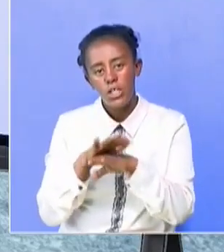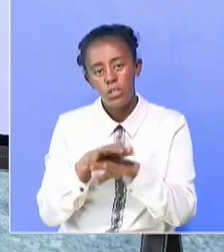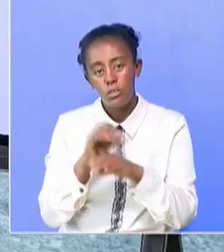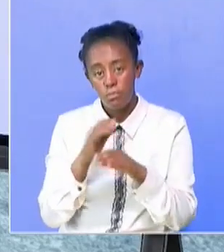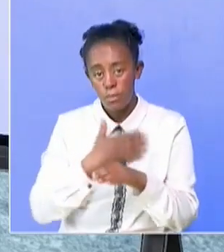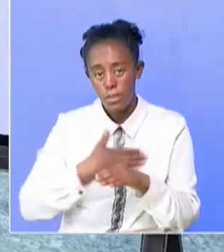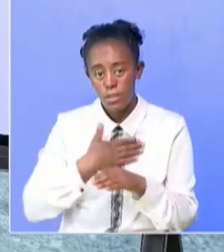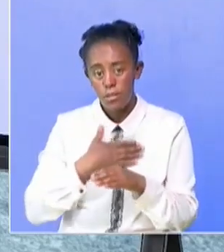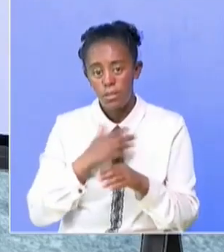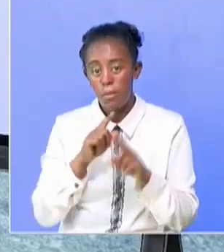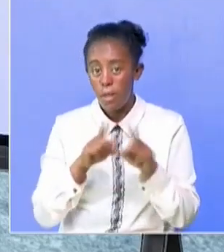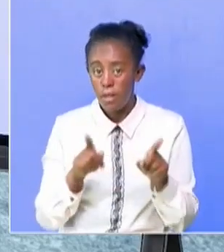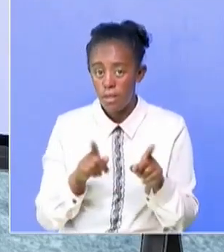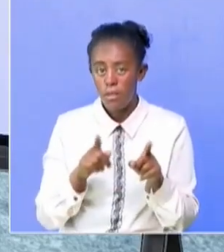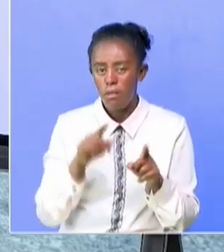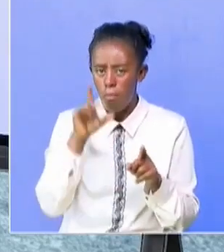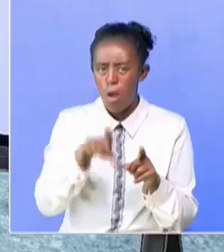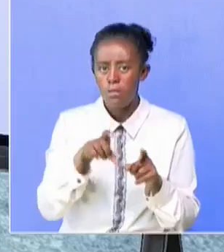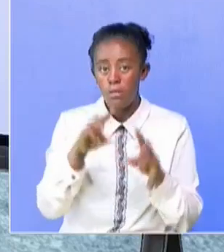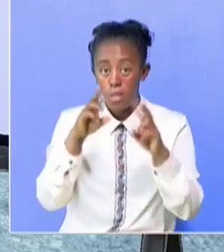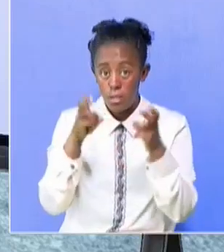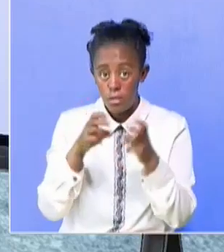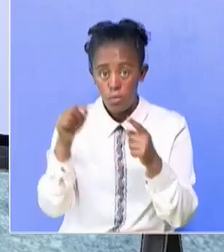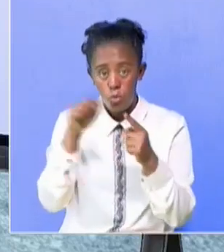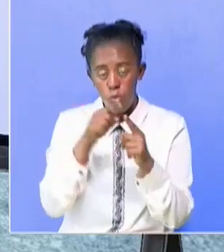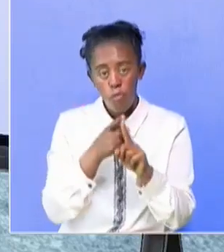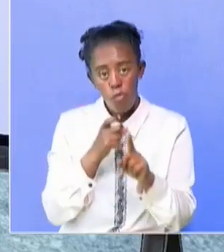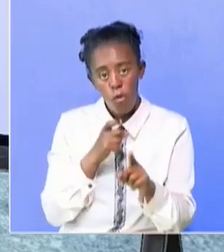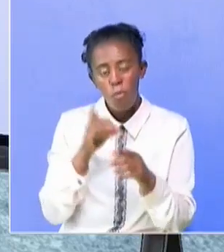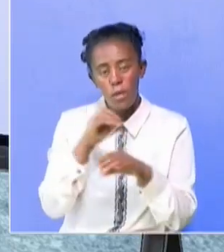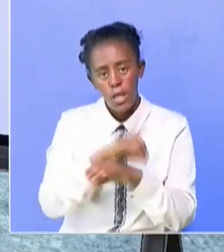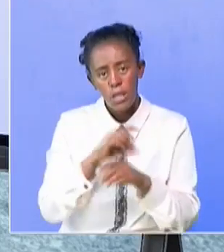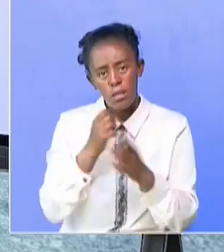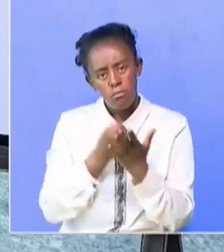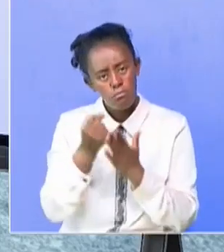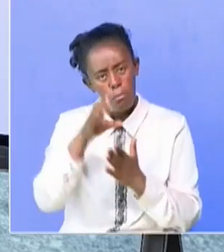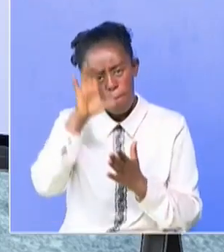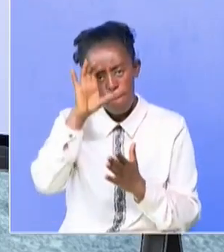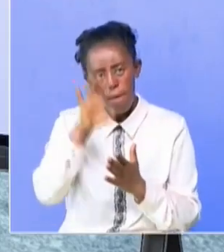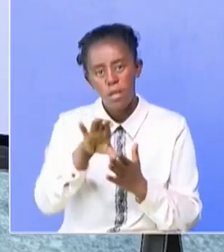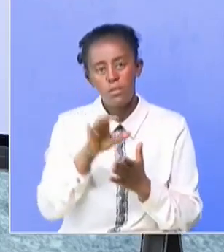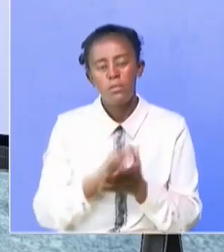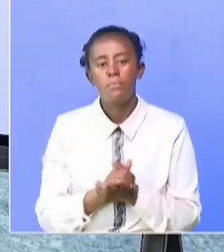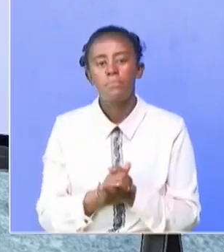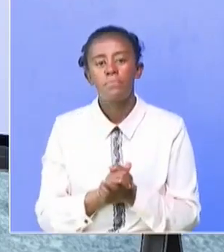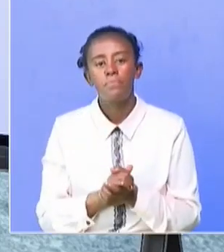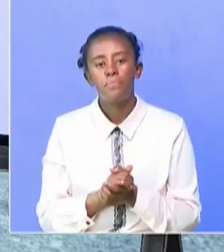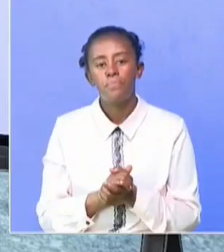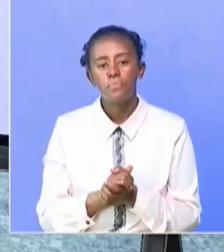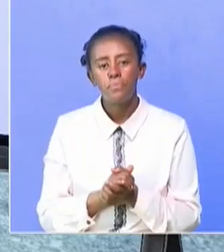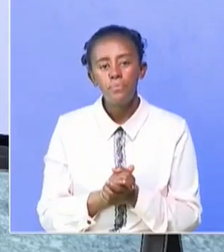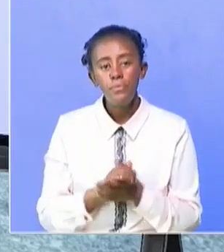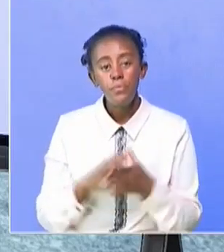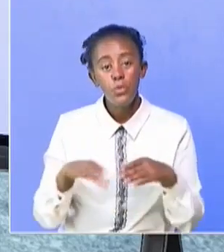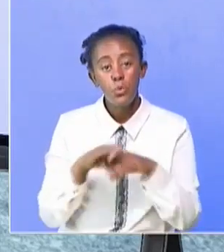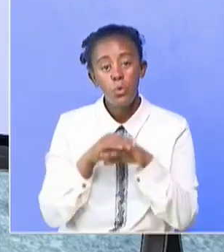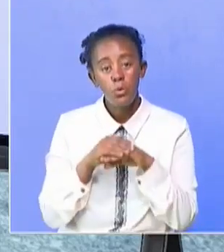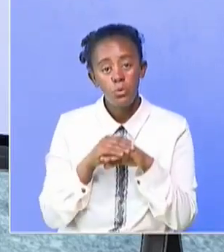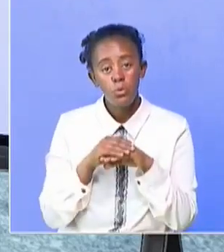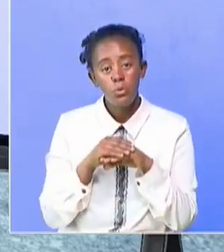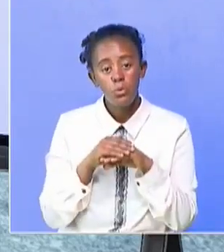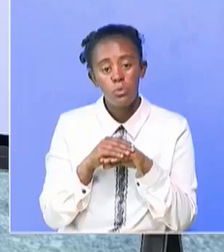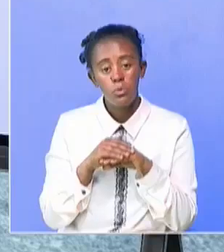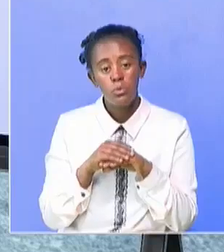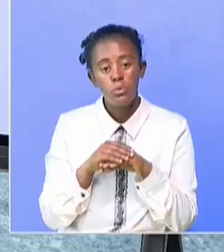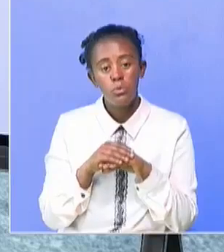please. But this is must. To, from, date, subject, must. Whereas the introduction part, not